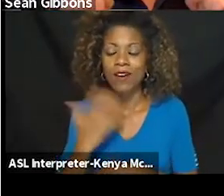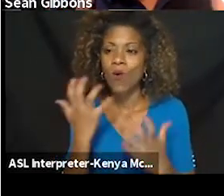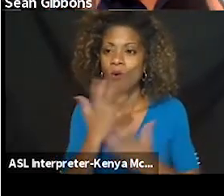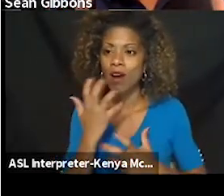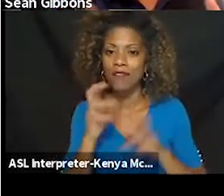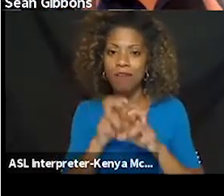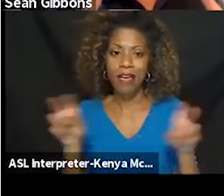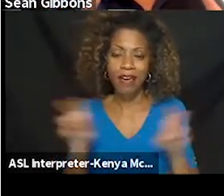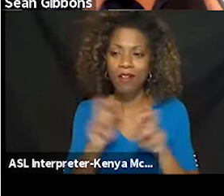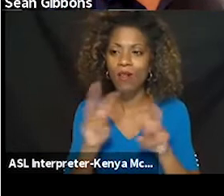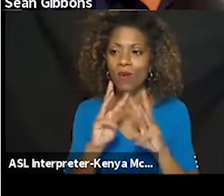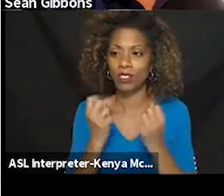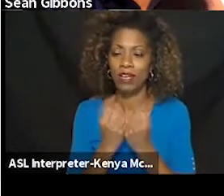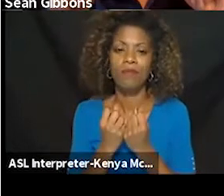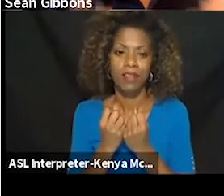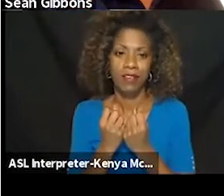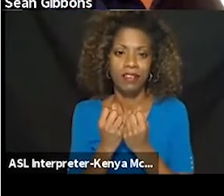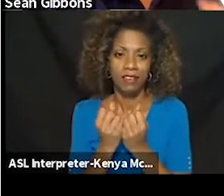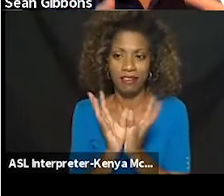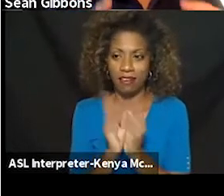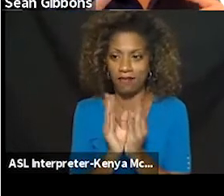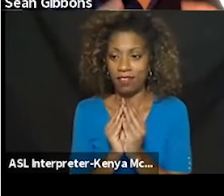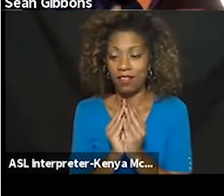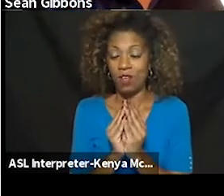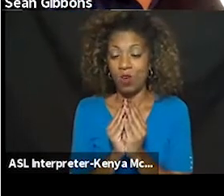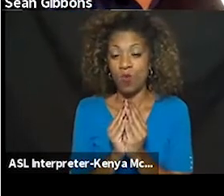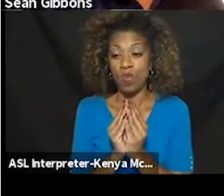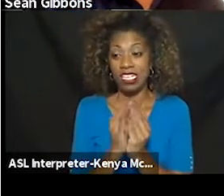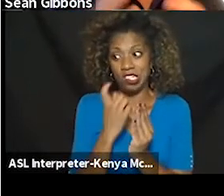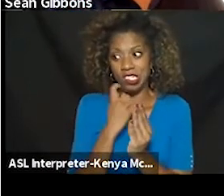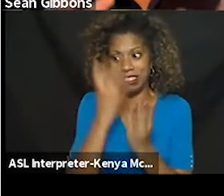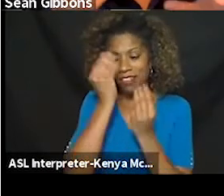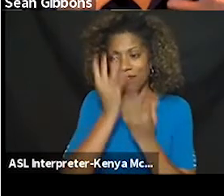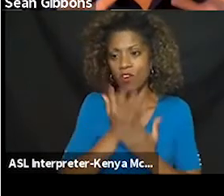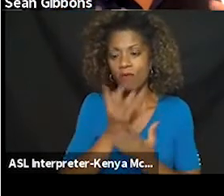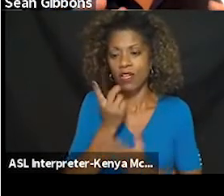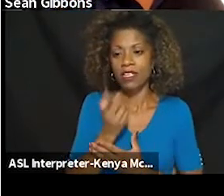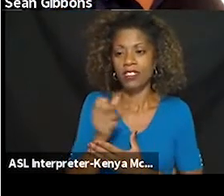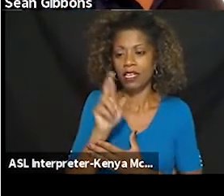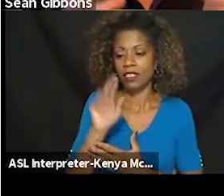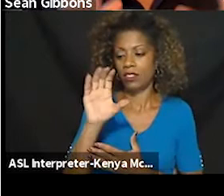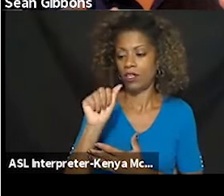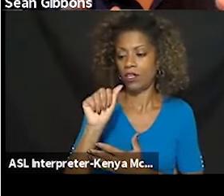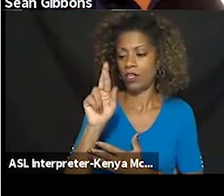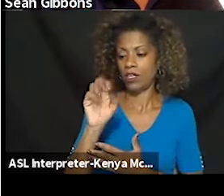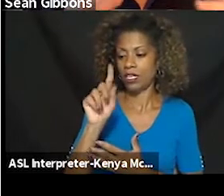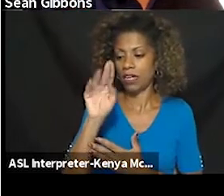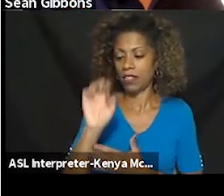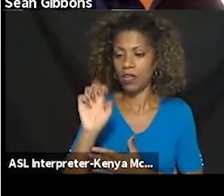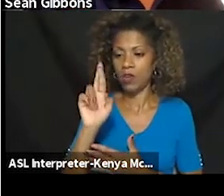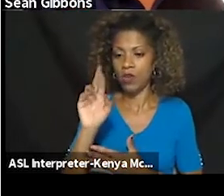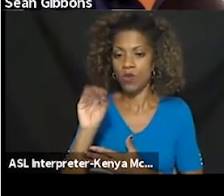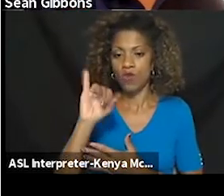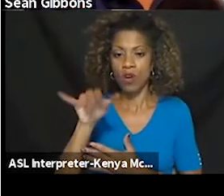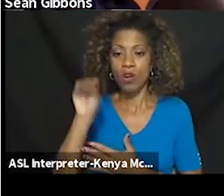thing I think I can say without Carrie killing me is we just learned that Dr. Carmen Rojas, who's just amazing, she's the new CEO and she's just a force at the